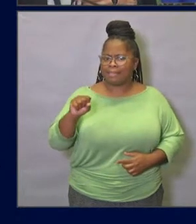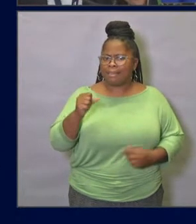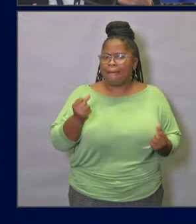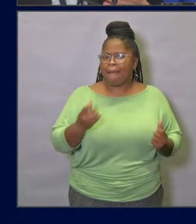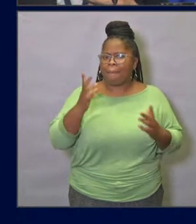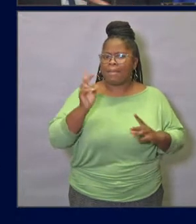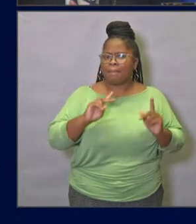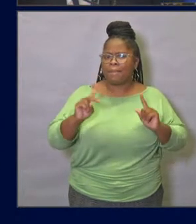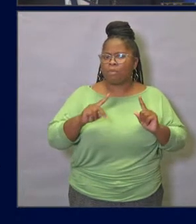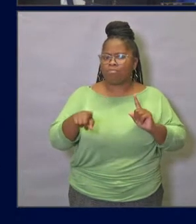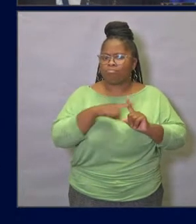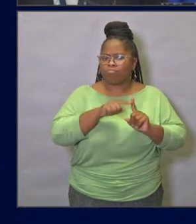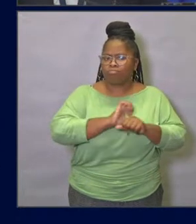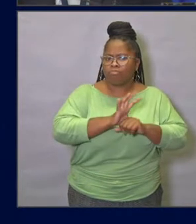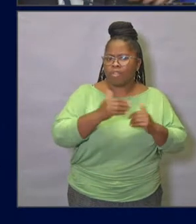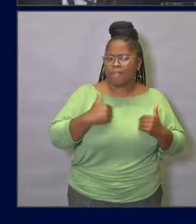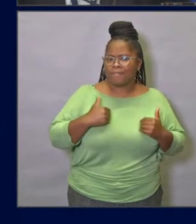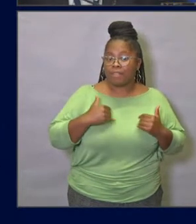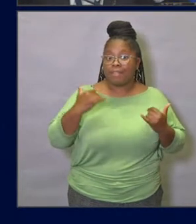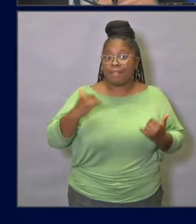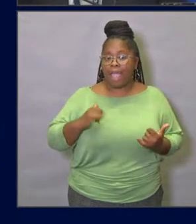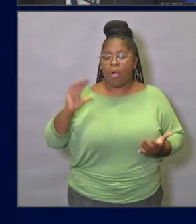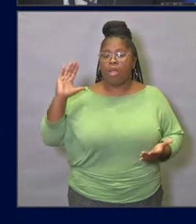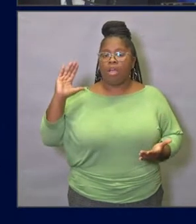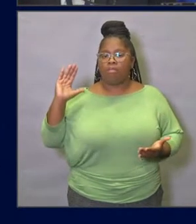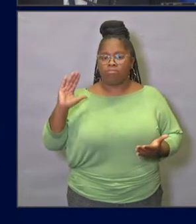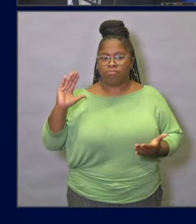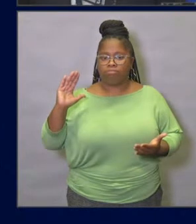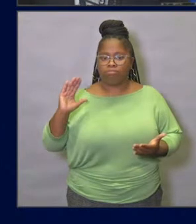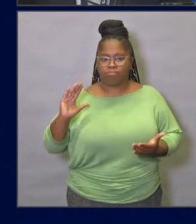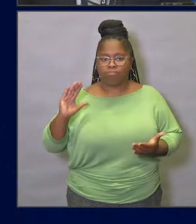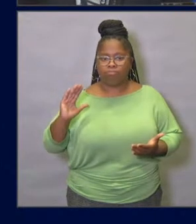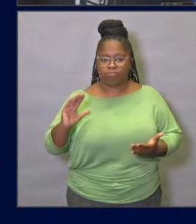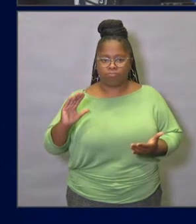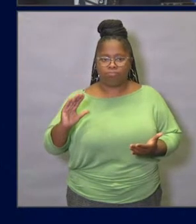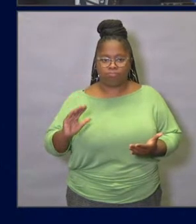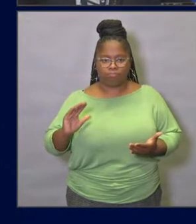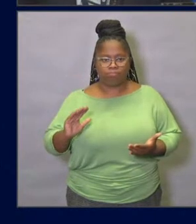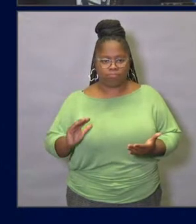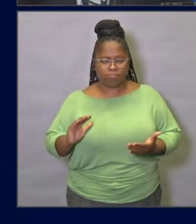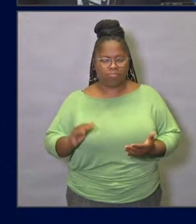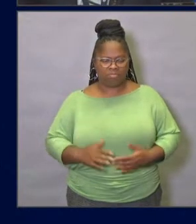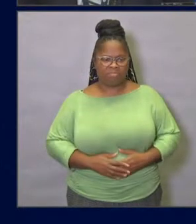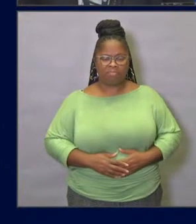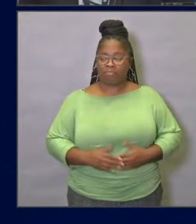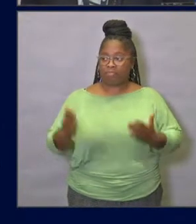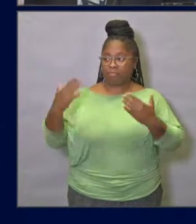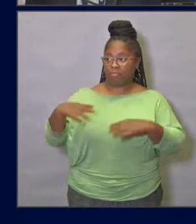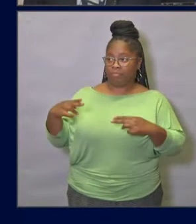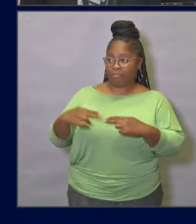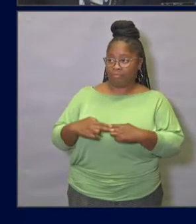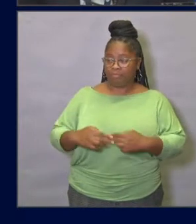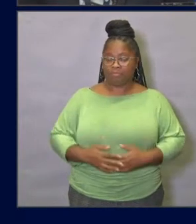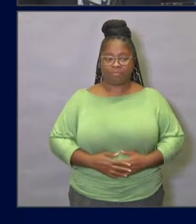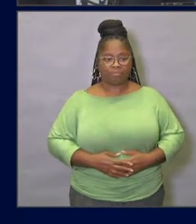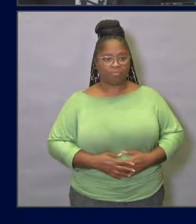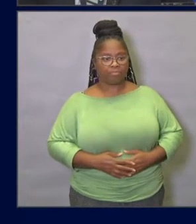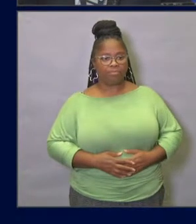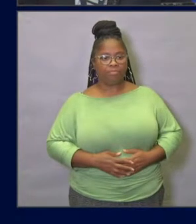has decreased with the subsequent closures that have happened. Next